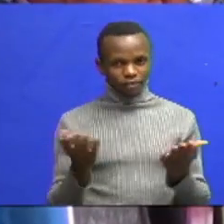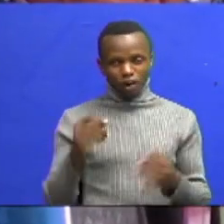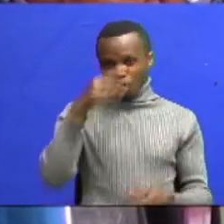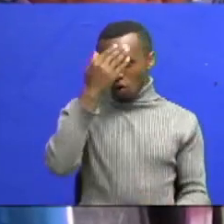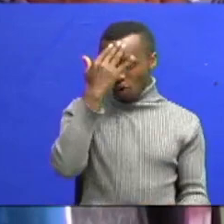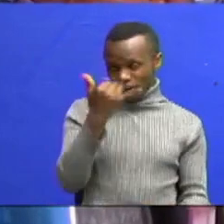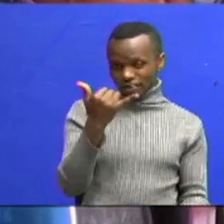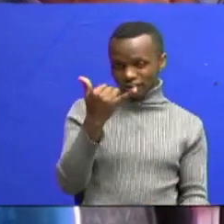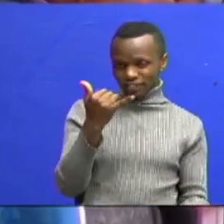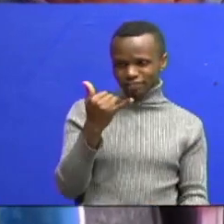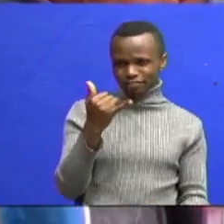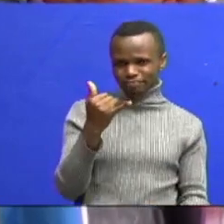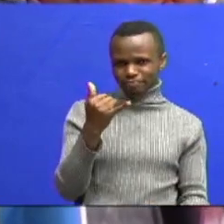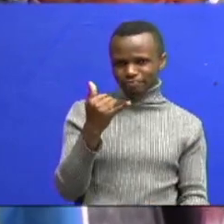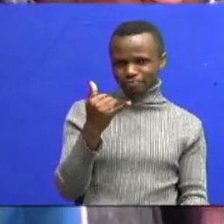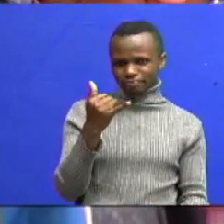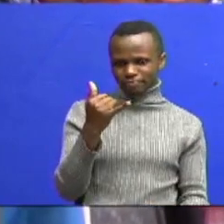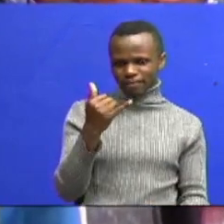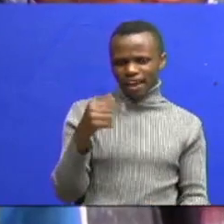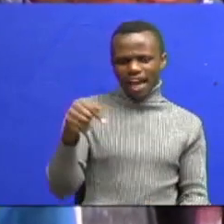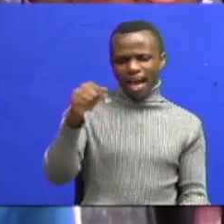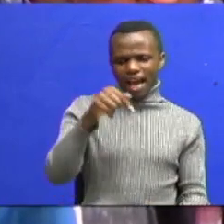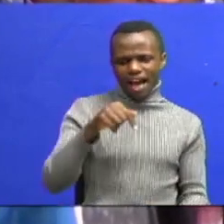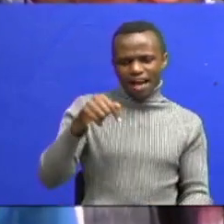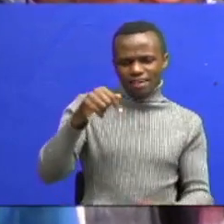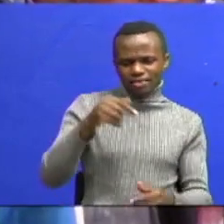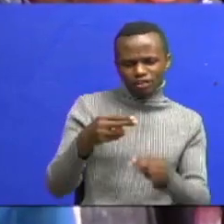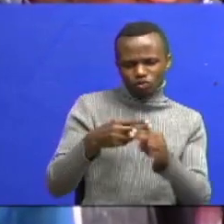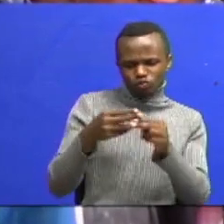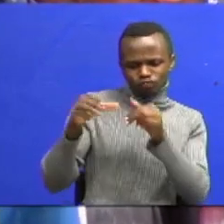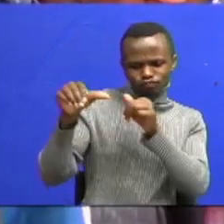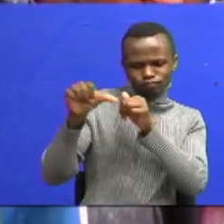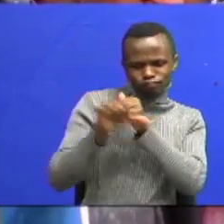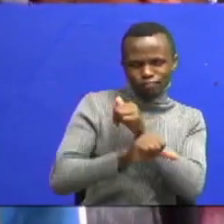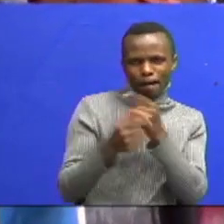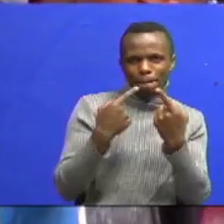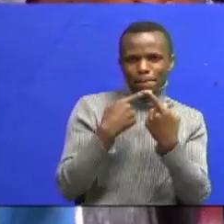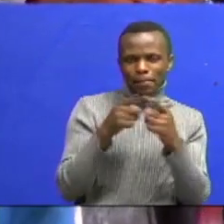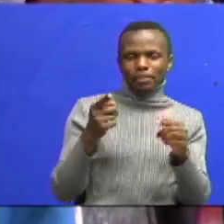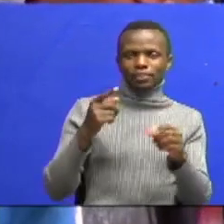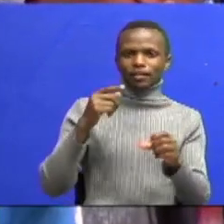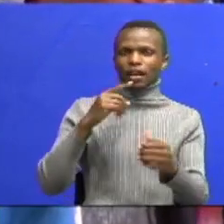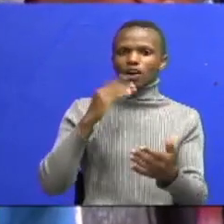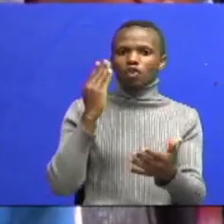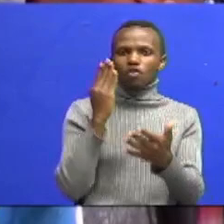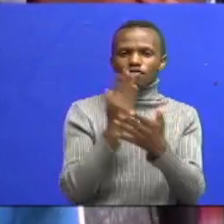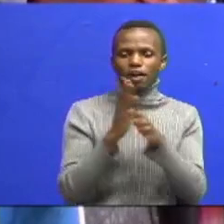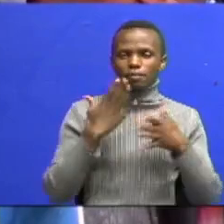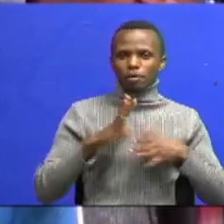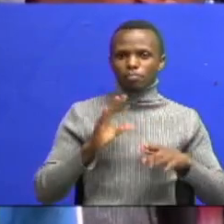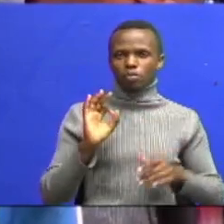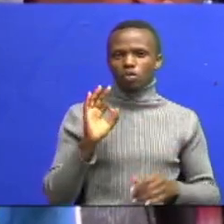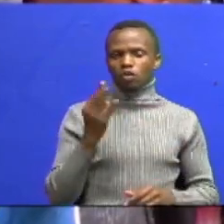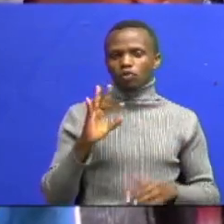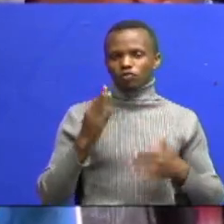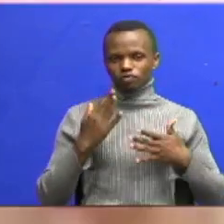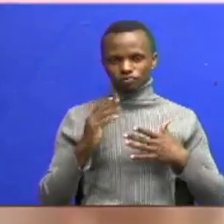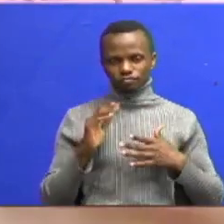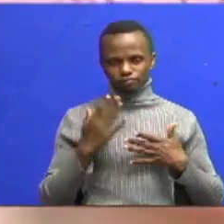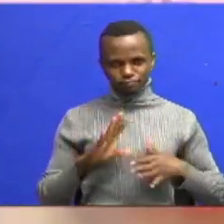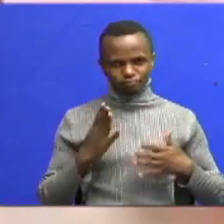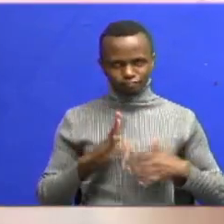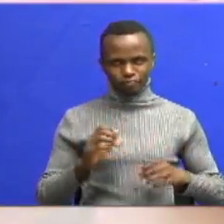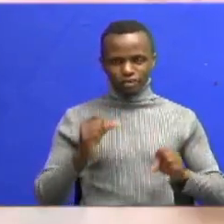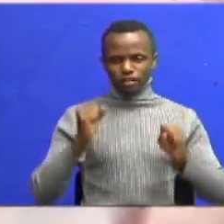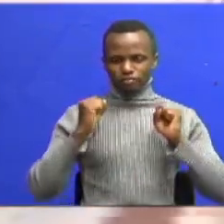tulikuwa tunaeleza tunaelekea mahali telezi. But I want to confirm to the people of Kenya that we have stabilized our economy.